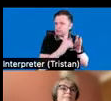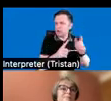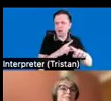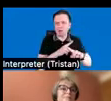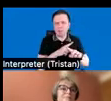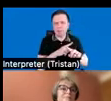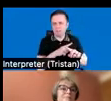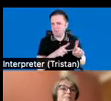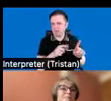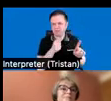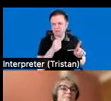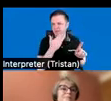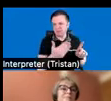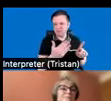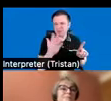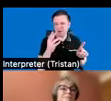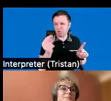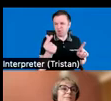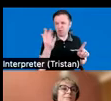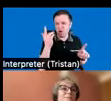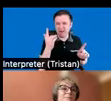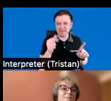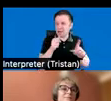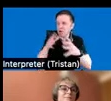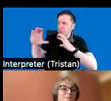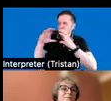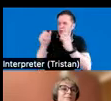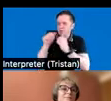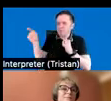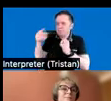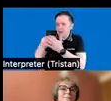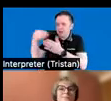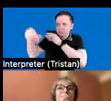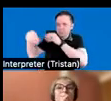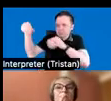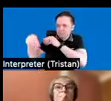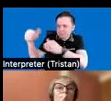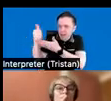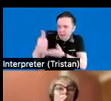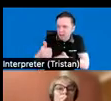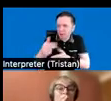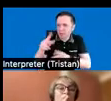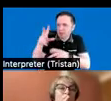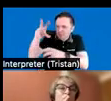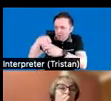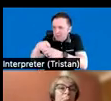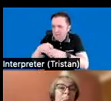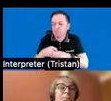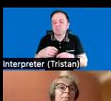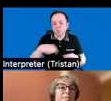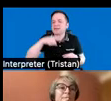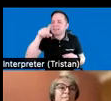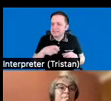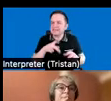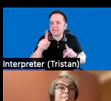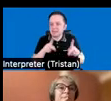actually talk to the stakeholders. And so that's where the Building Better Together program came from, is we need to get these people talking